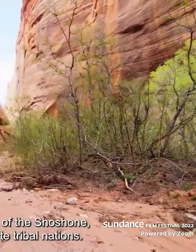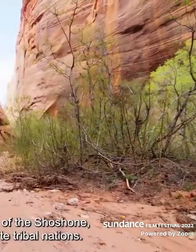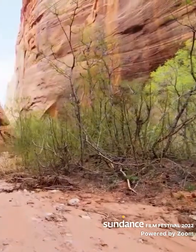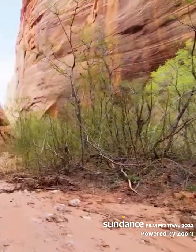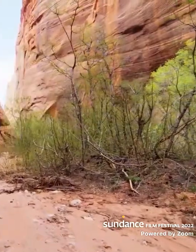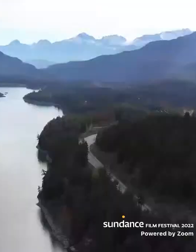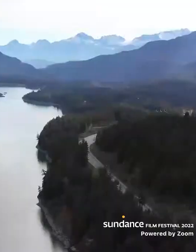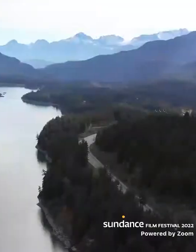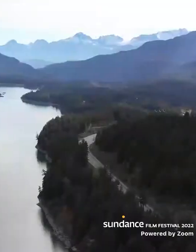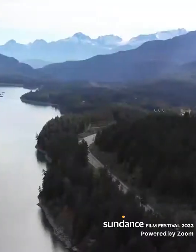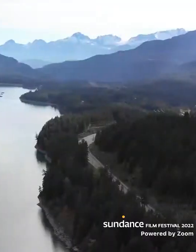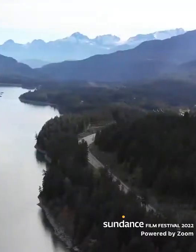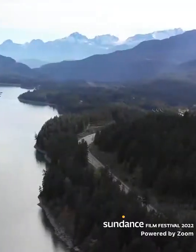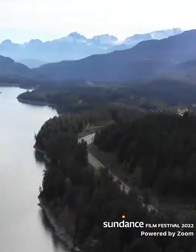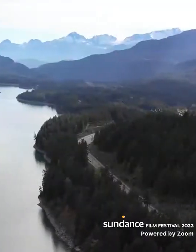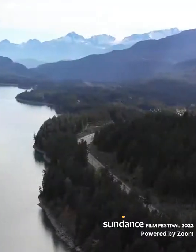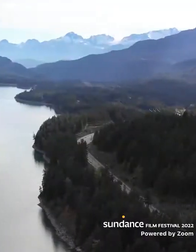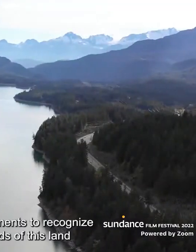tribal nations.